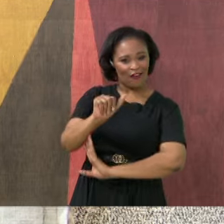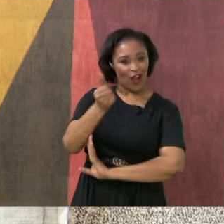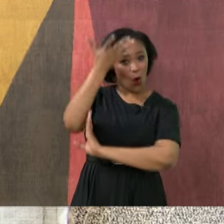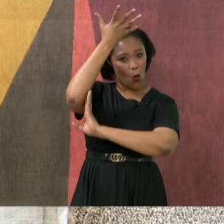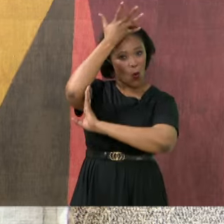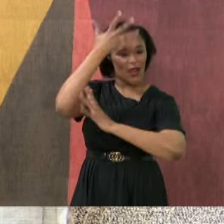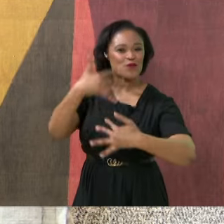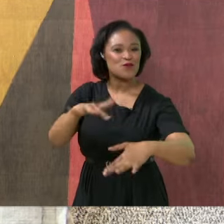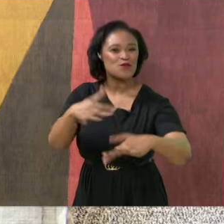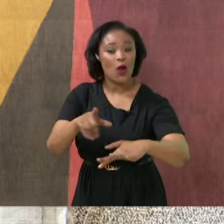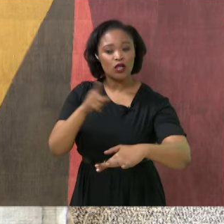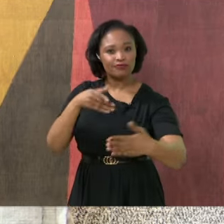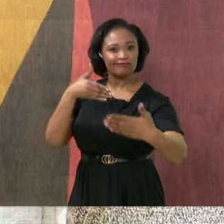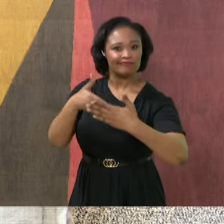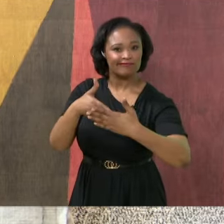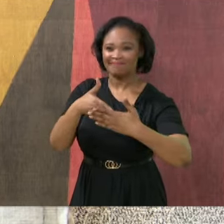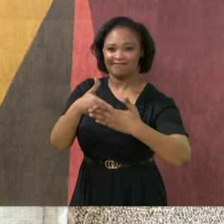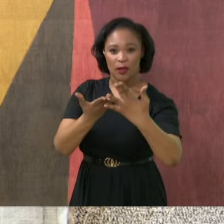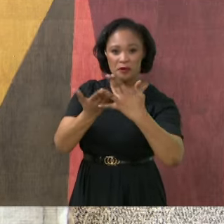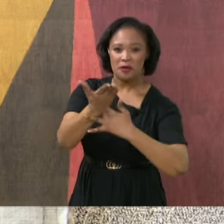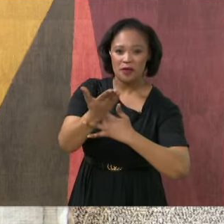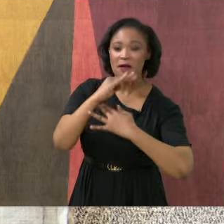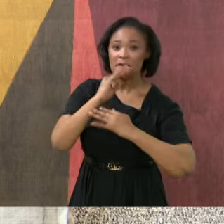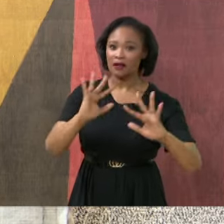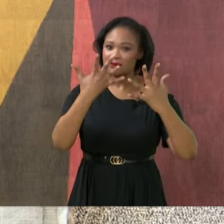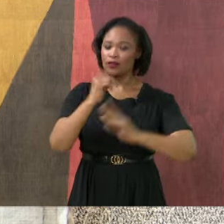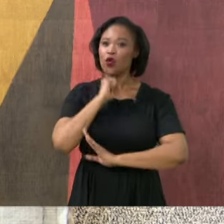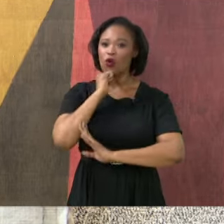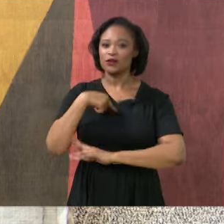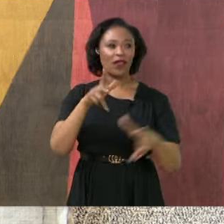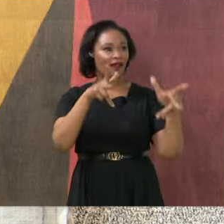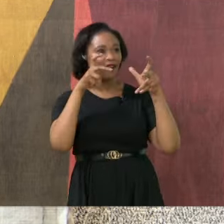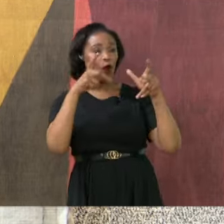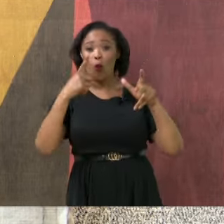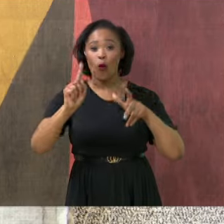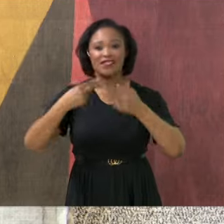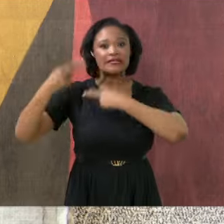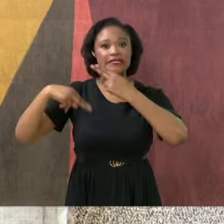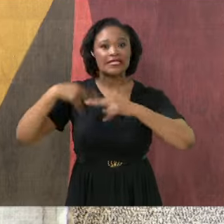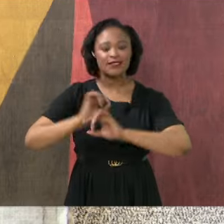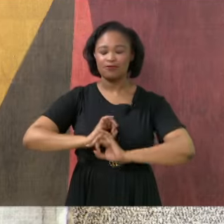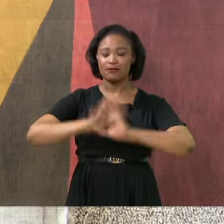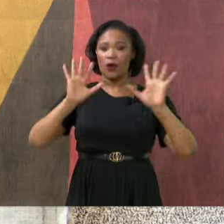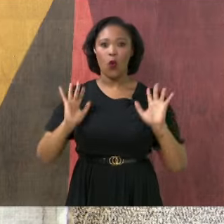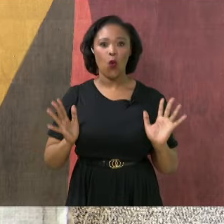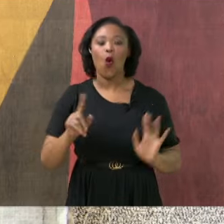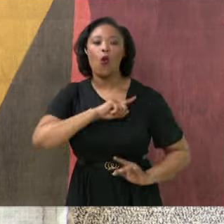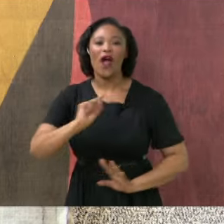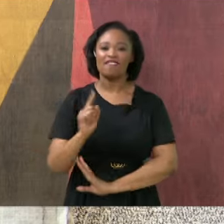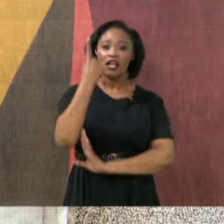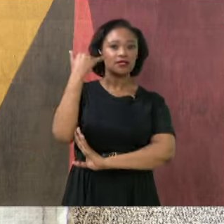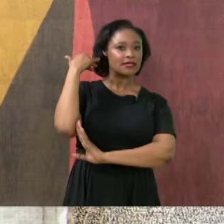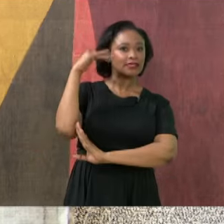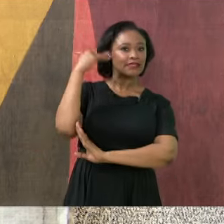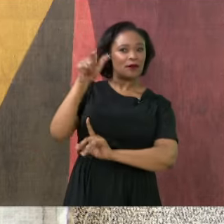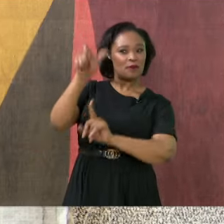about the queen who broke barriers, and where on the 10th of August, we witnessed absolute history being made, where our very first hearing impaired Miss SA was